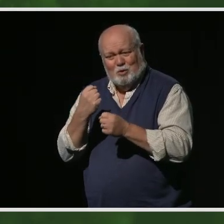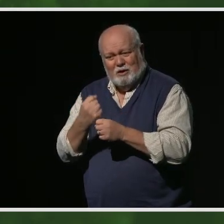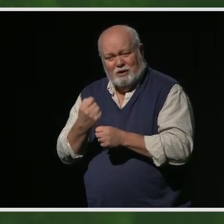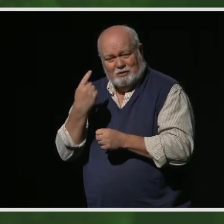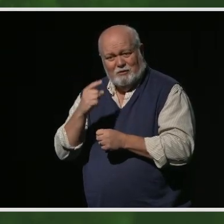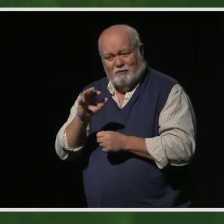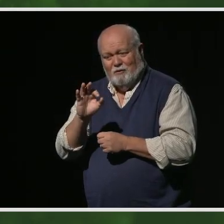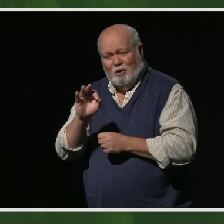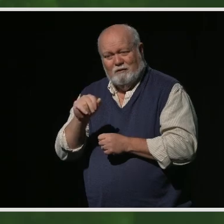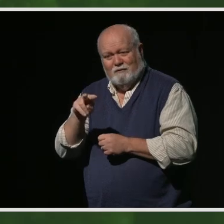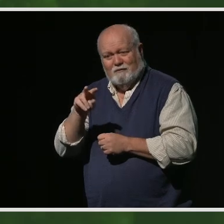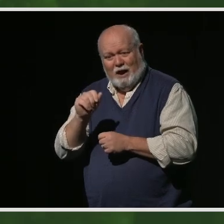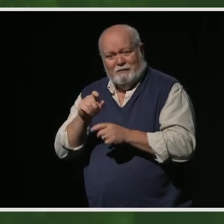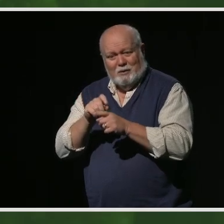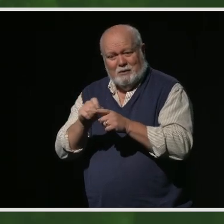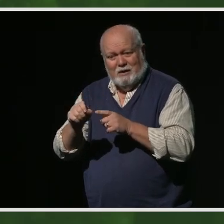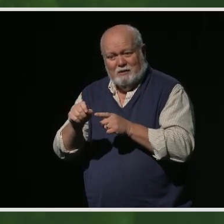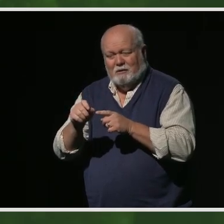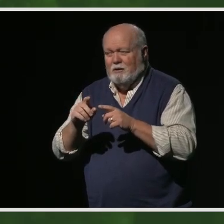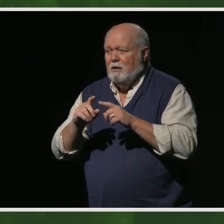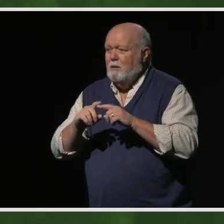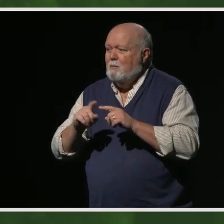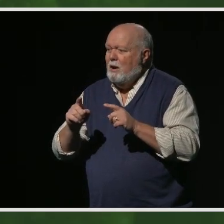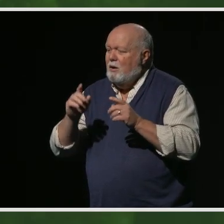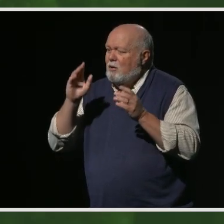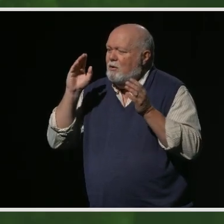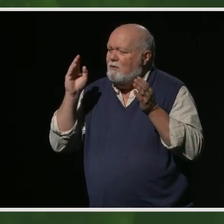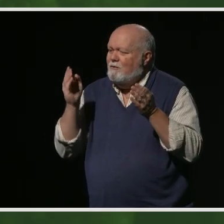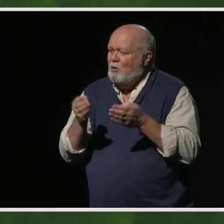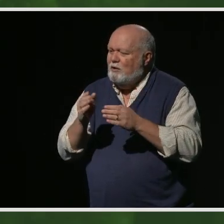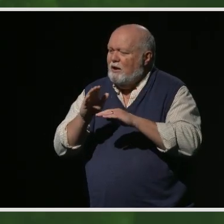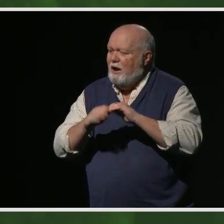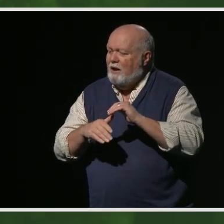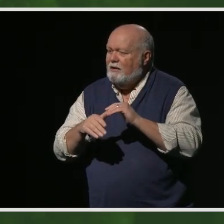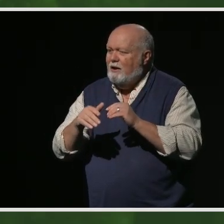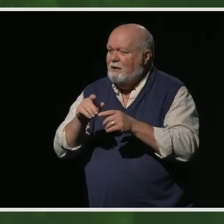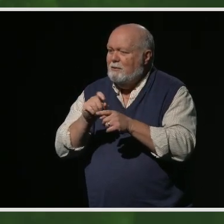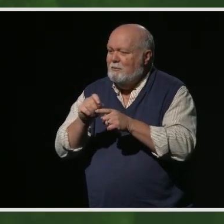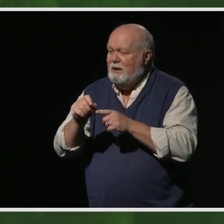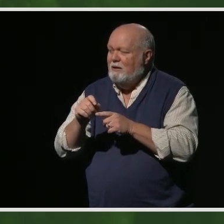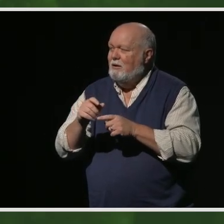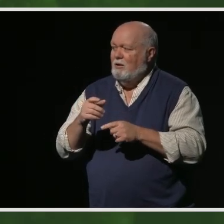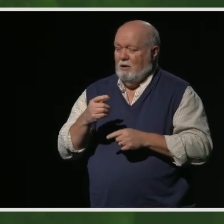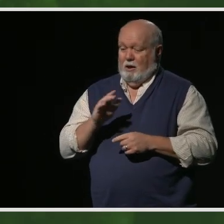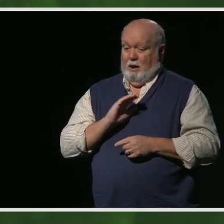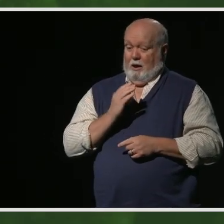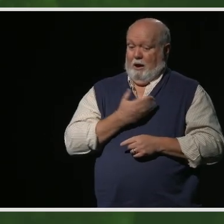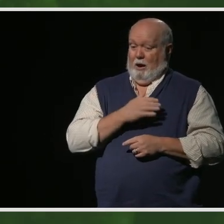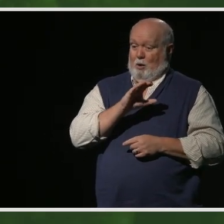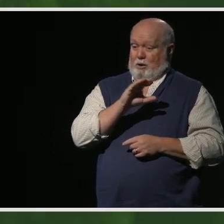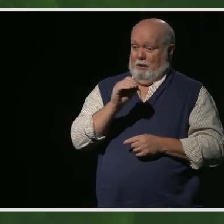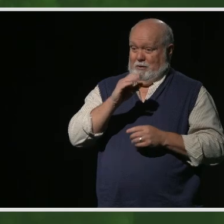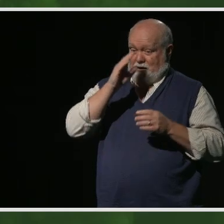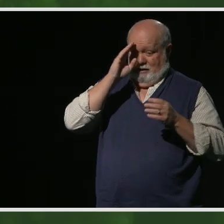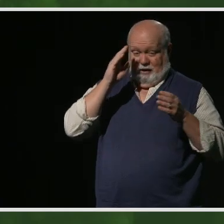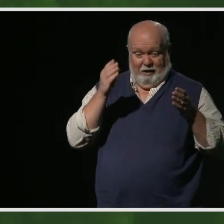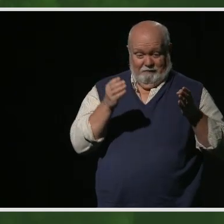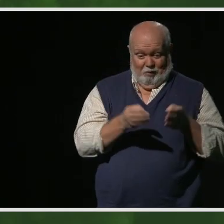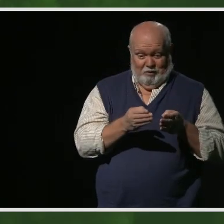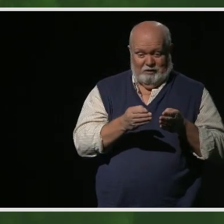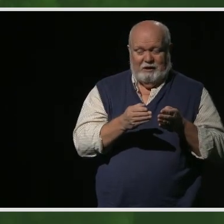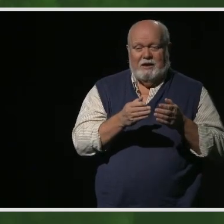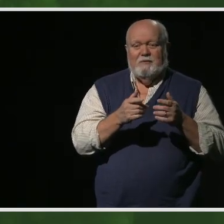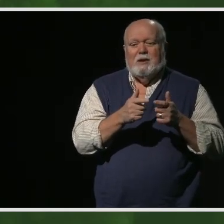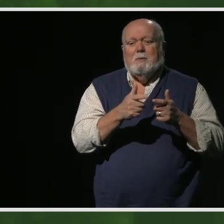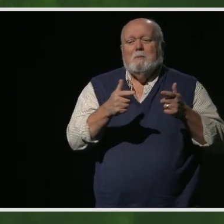Canada has been focusing on the plant-based industry, we at Full of Beans are focusing into an even bigger